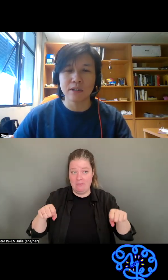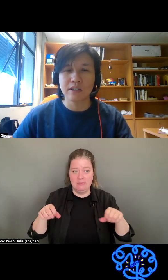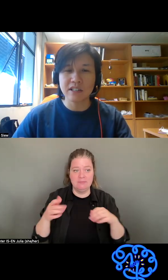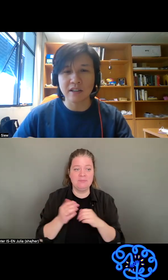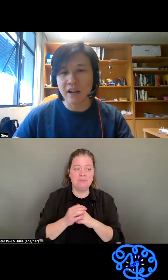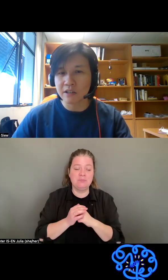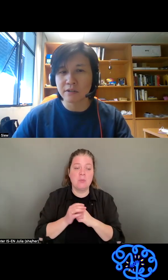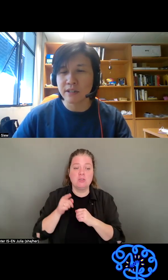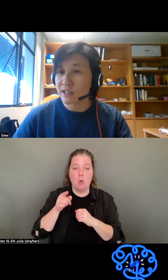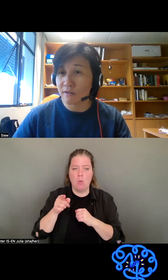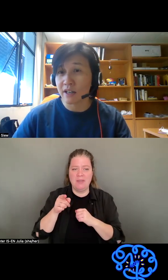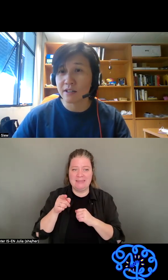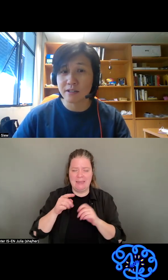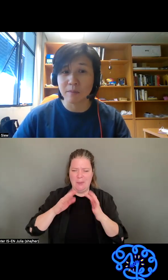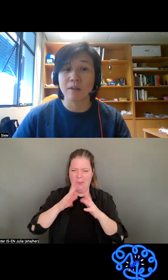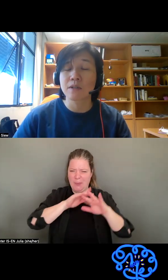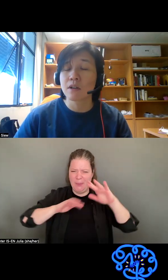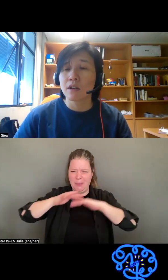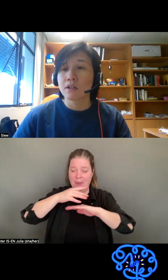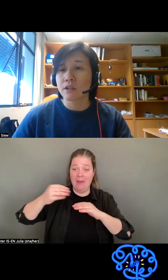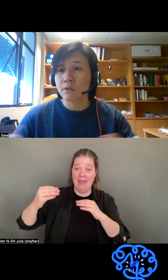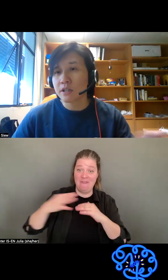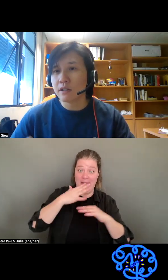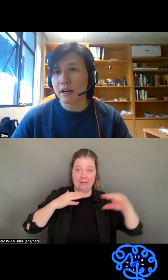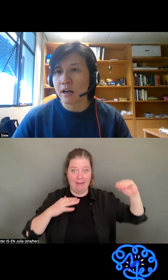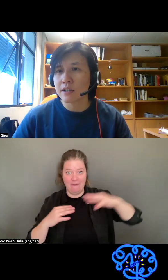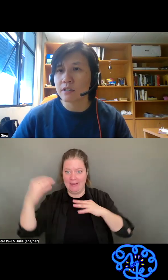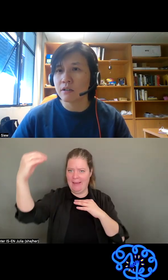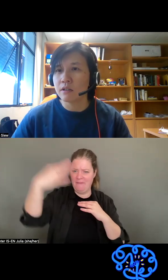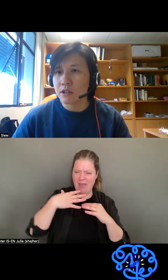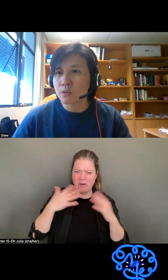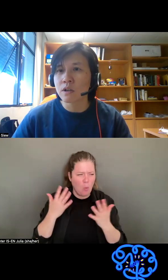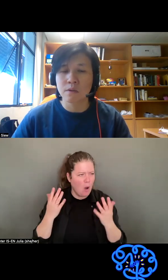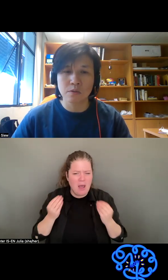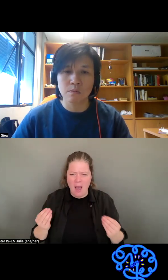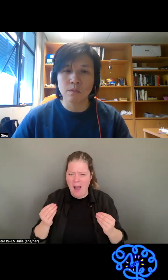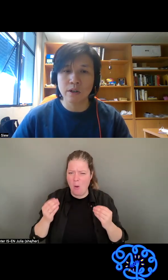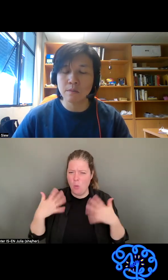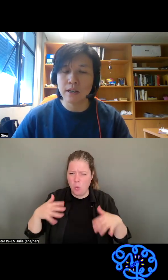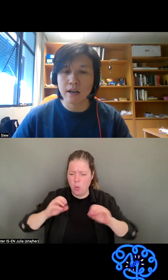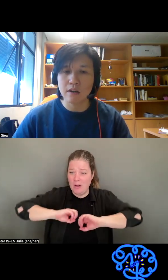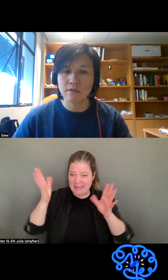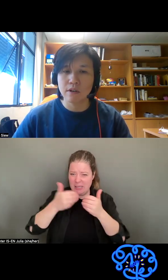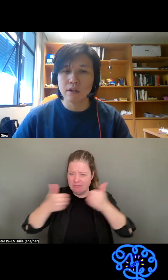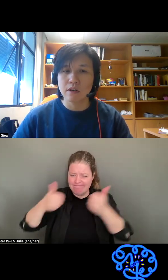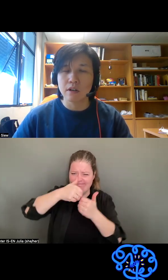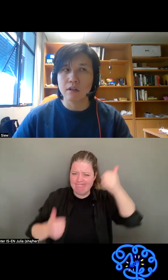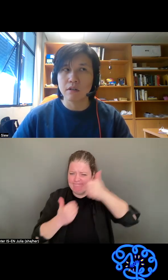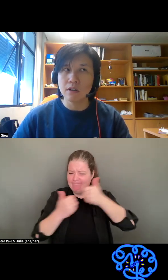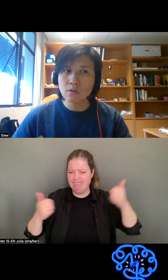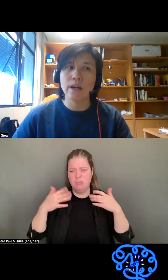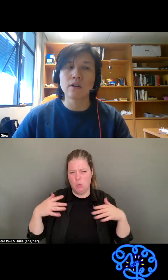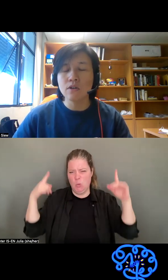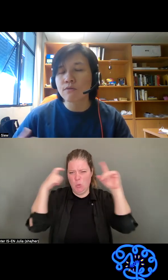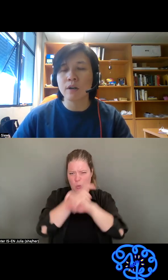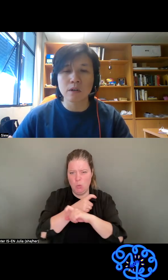to disentangle these effects sometimes. So the question that I asked in this work was whether we can have a